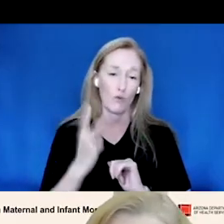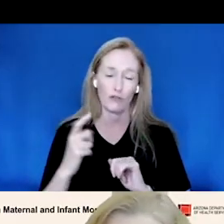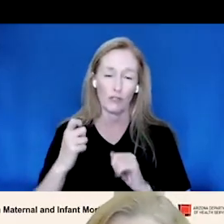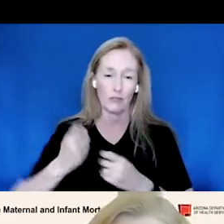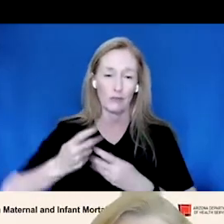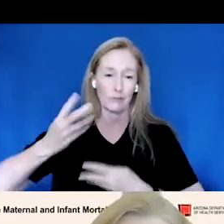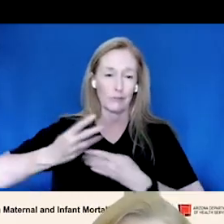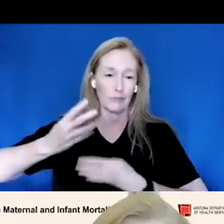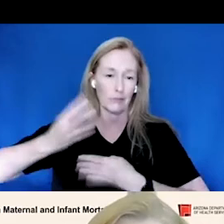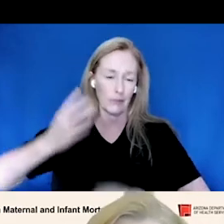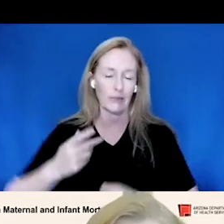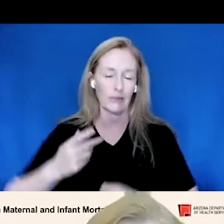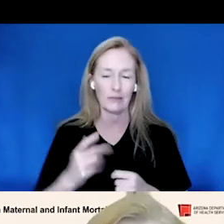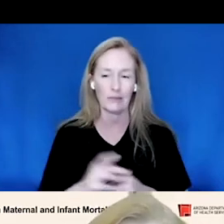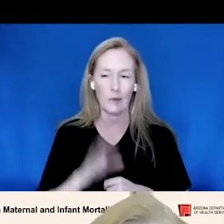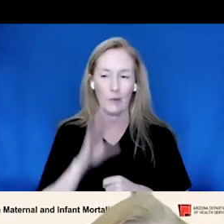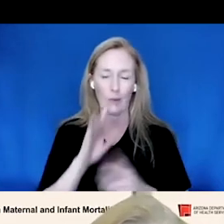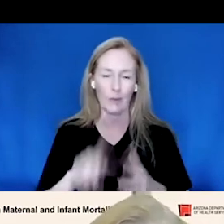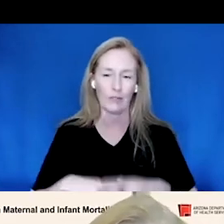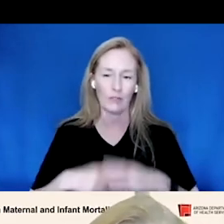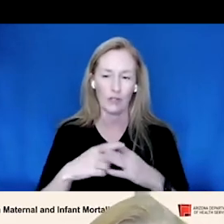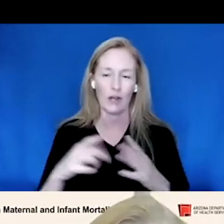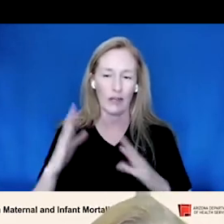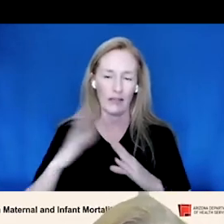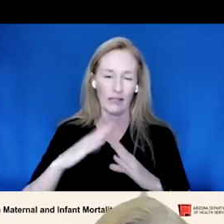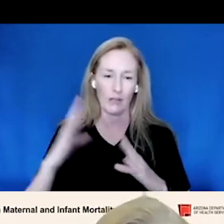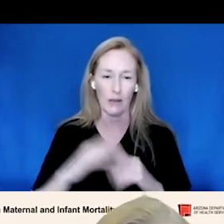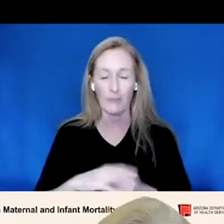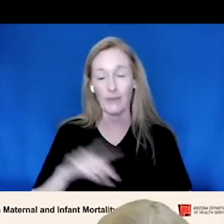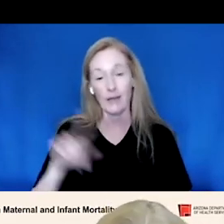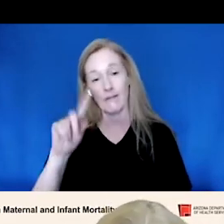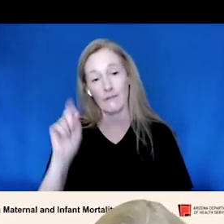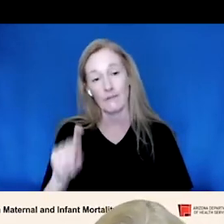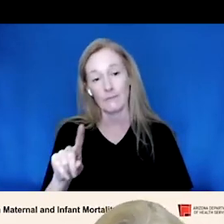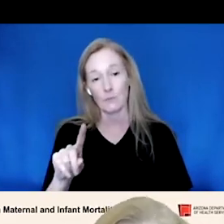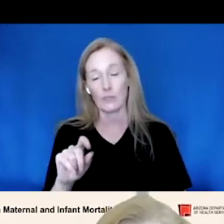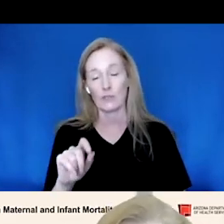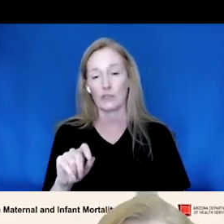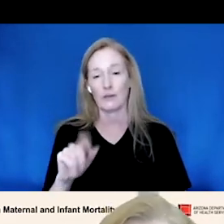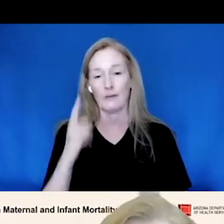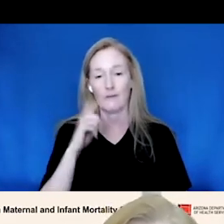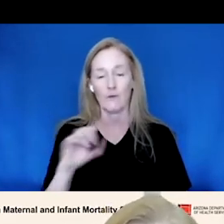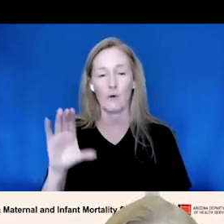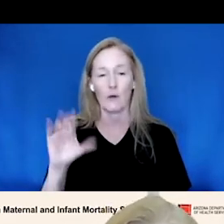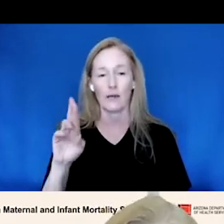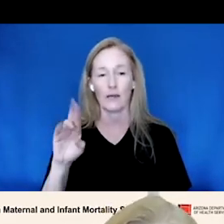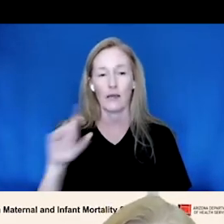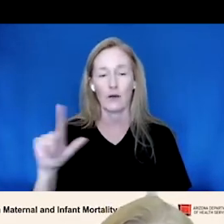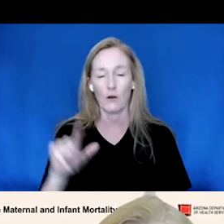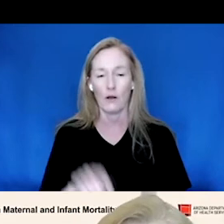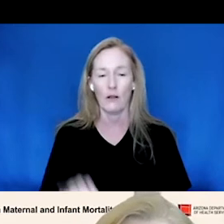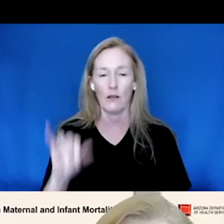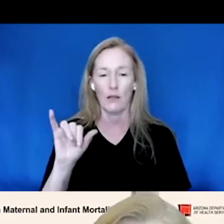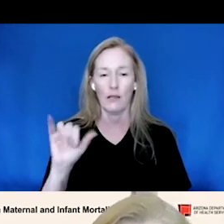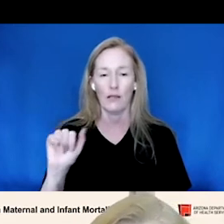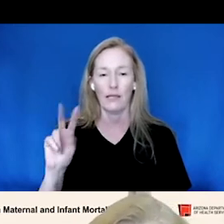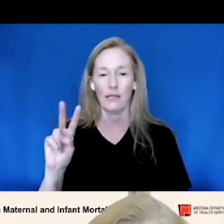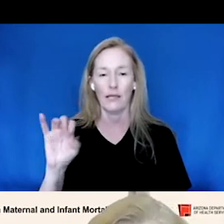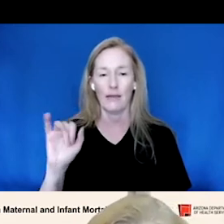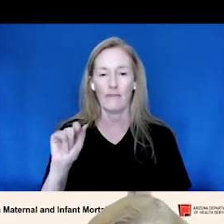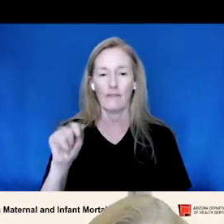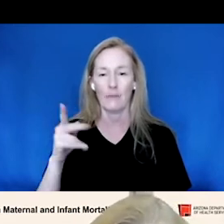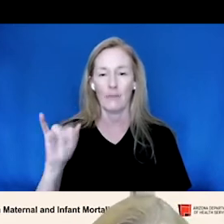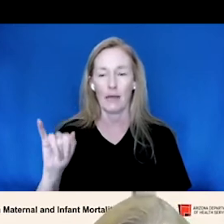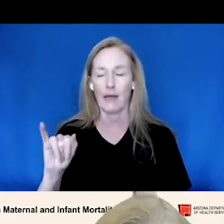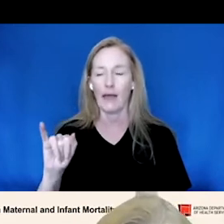start in order. The first question for Carol. Yavapai County has a lot of